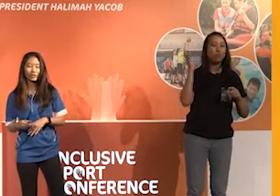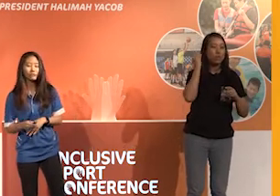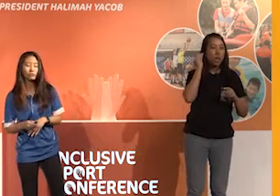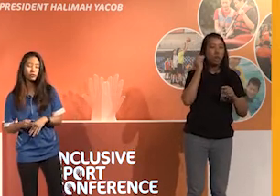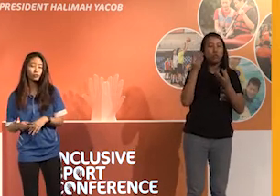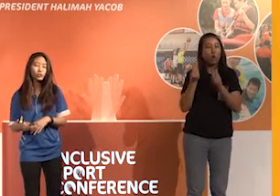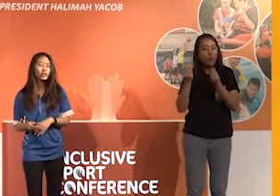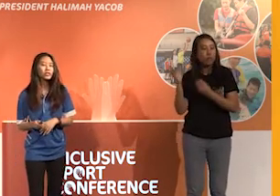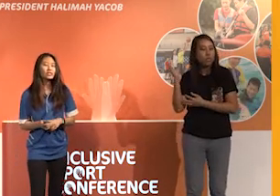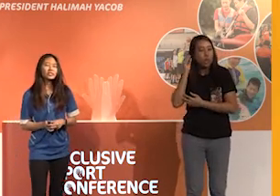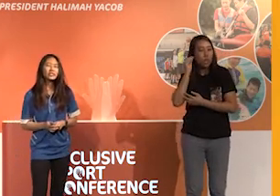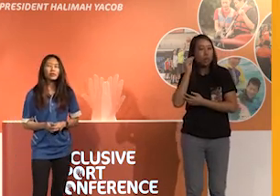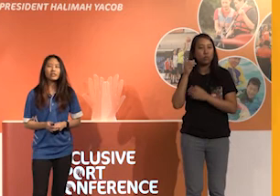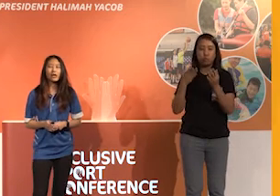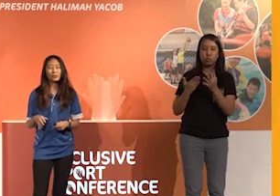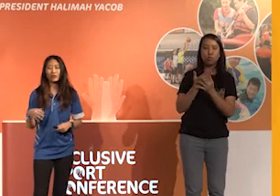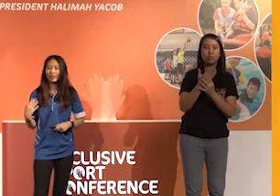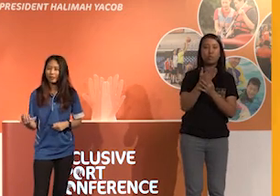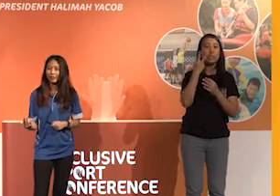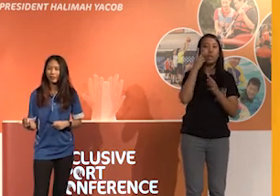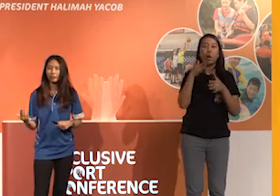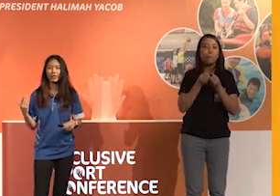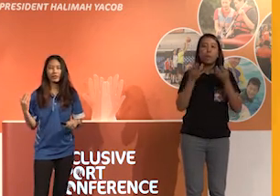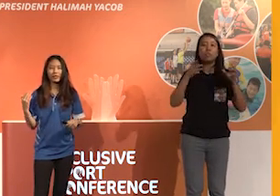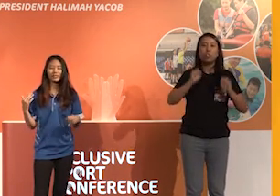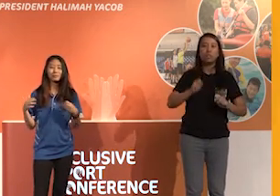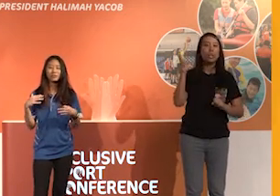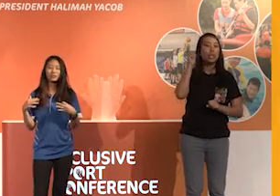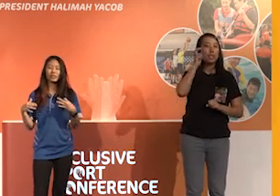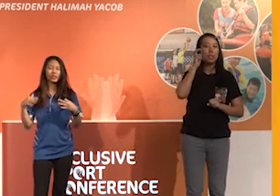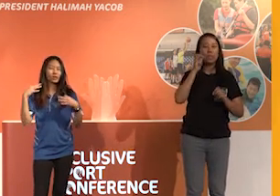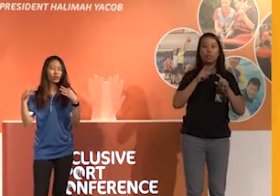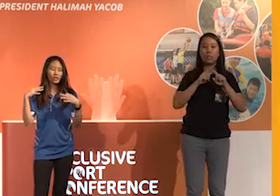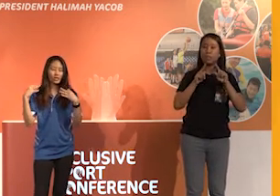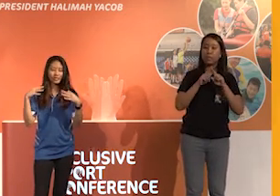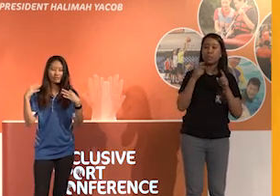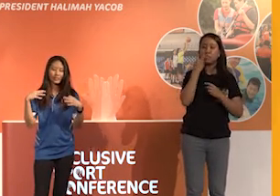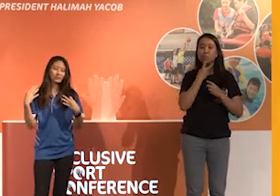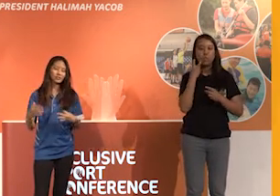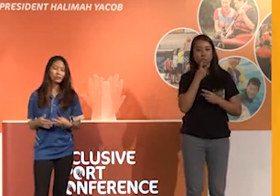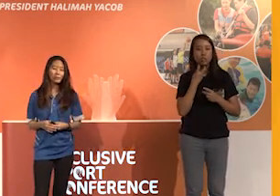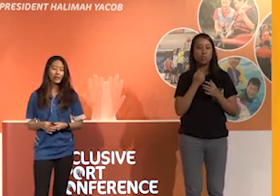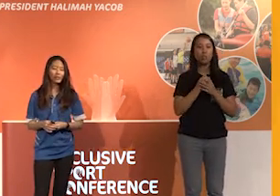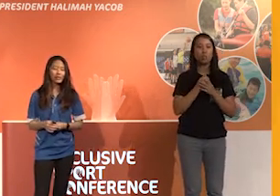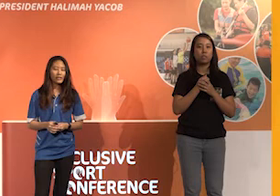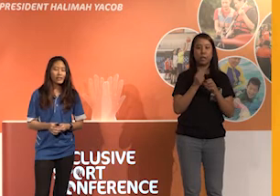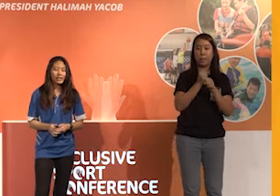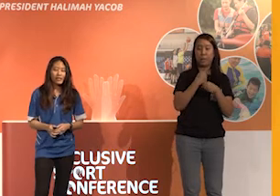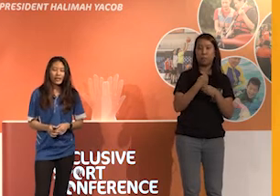sounds that you have to go through to see whether how much you can hear and what like the speech and or in the sounds that you